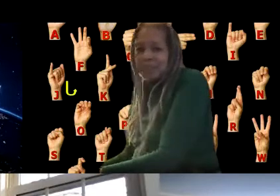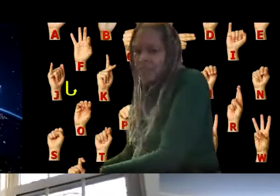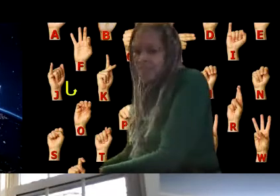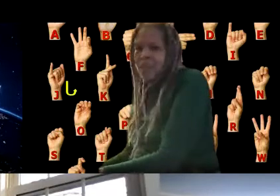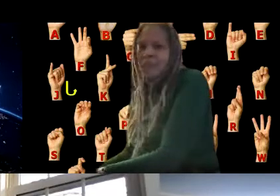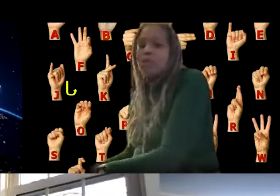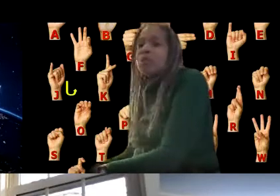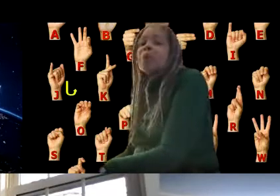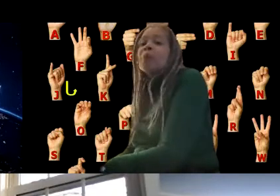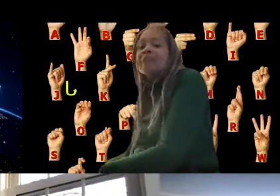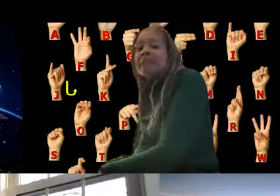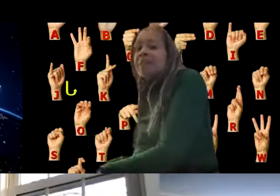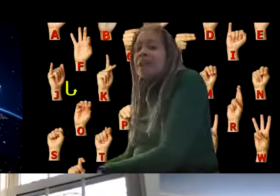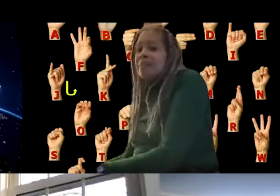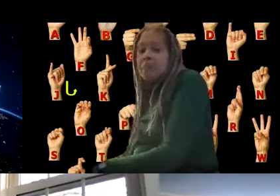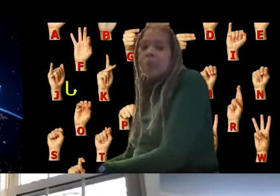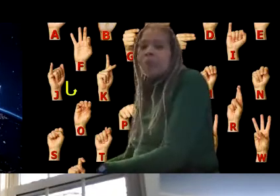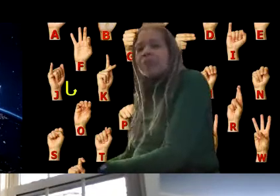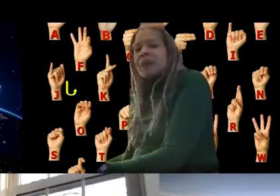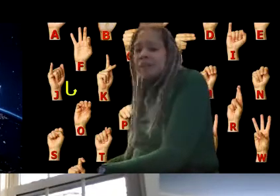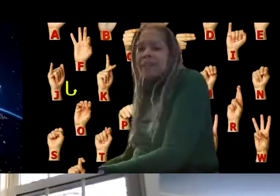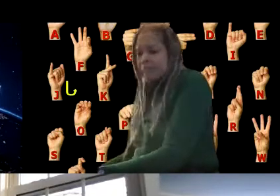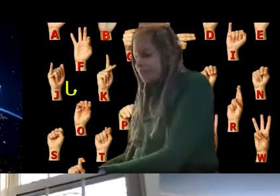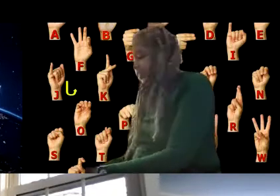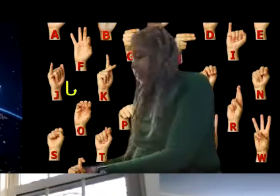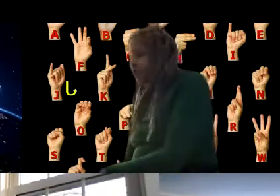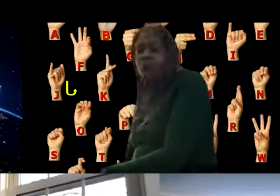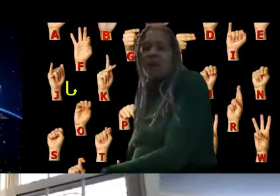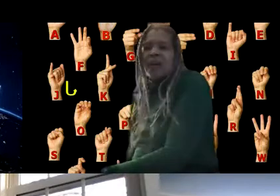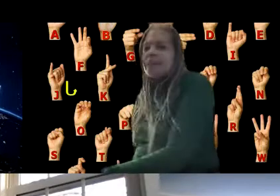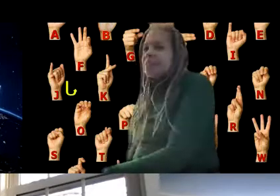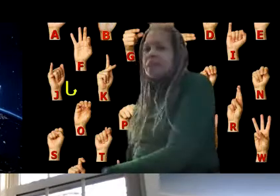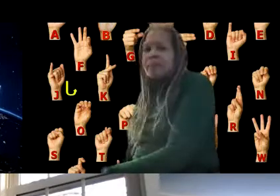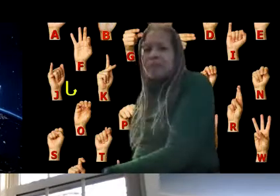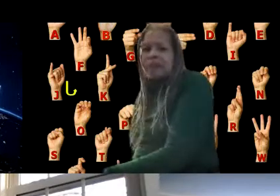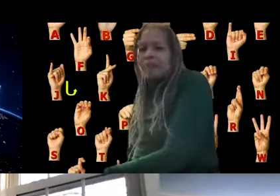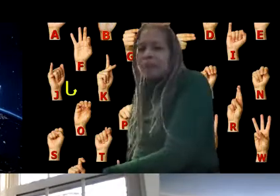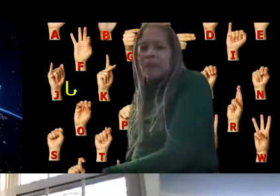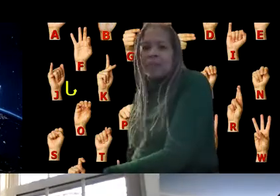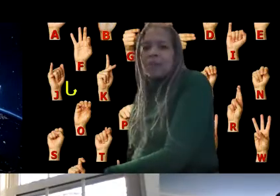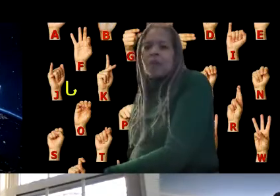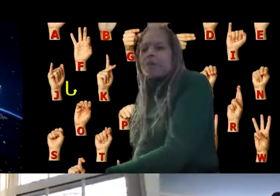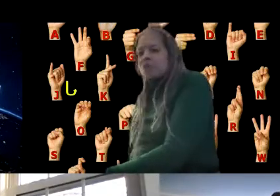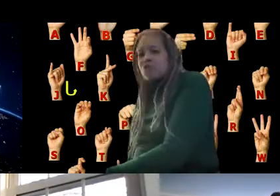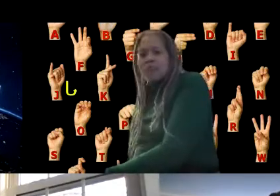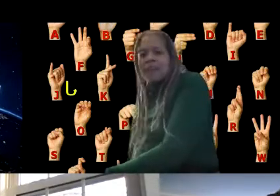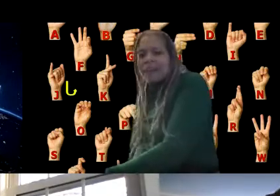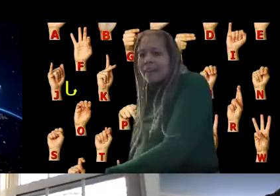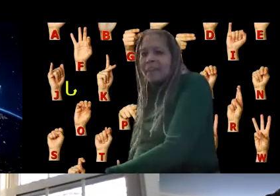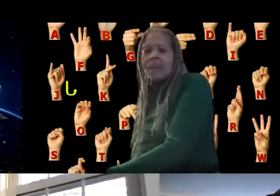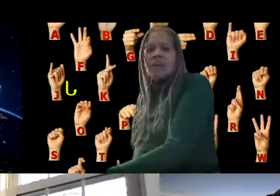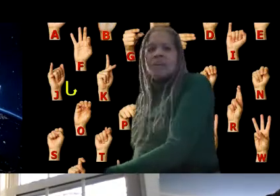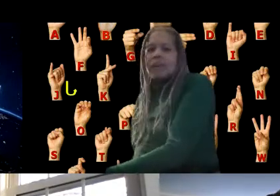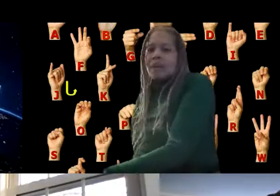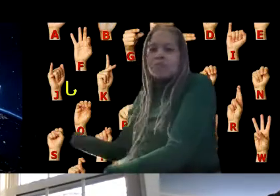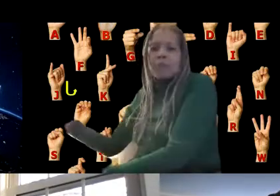this conversation, is because people believe that people that are not like them, they don't have blue eyes, they don't have brown or blonde stringy